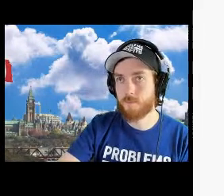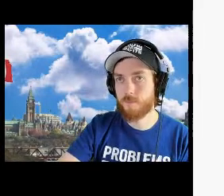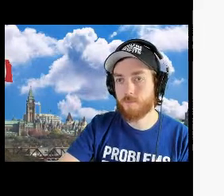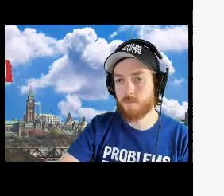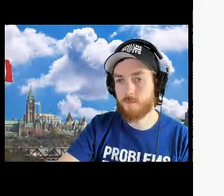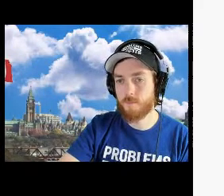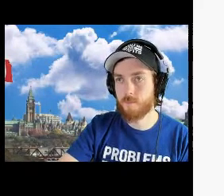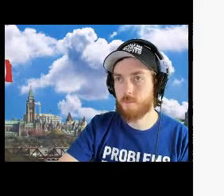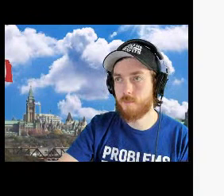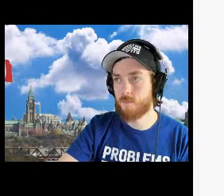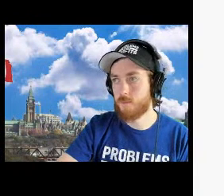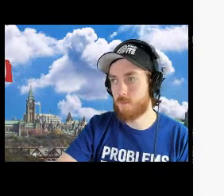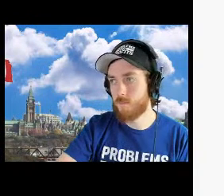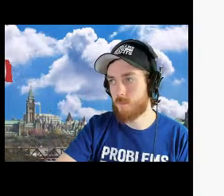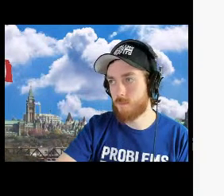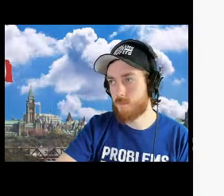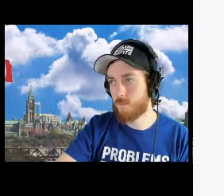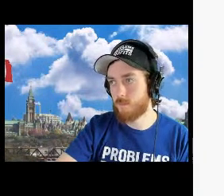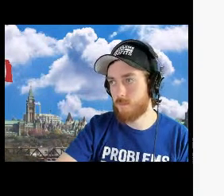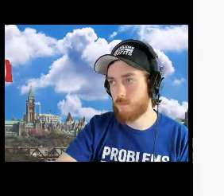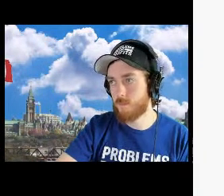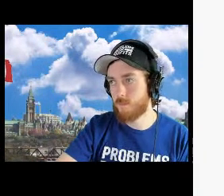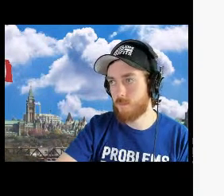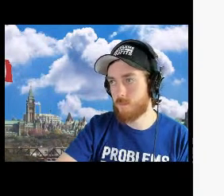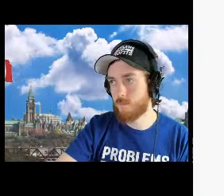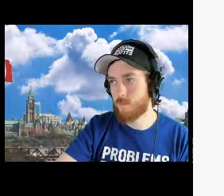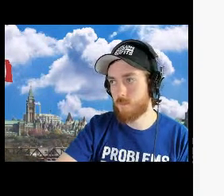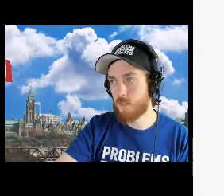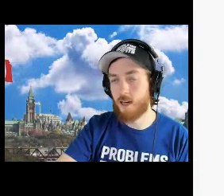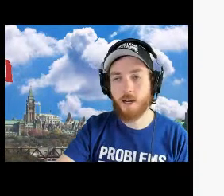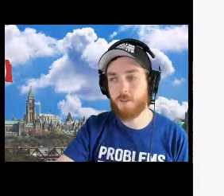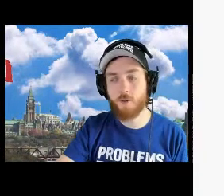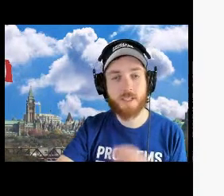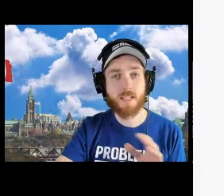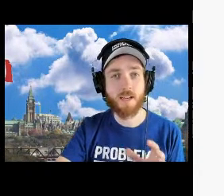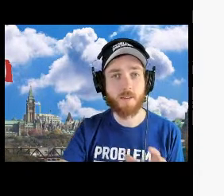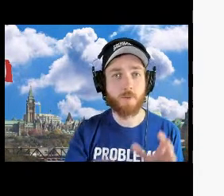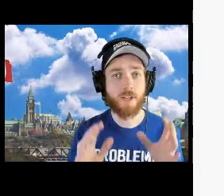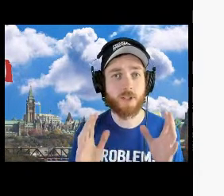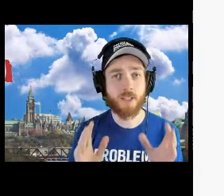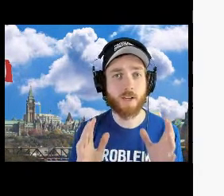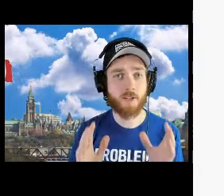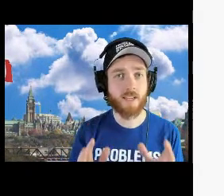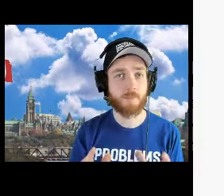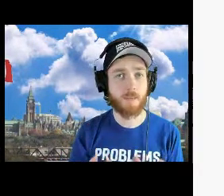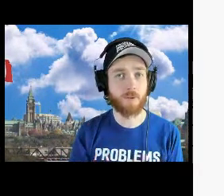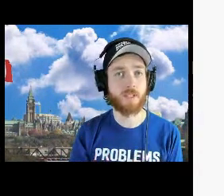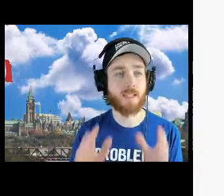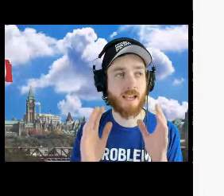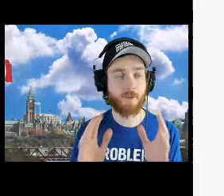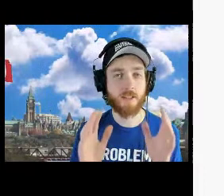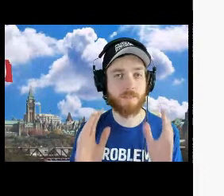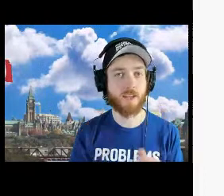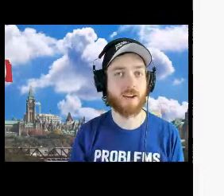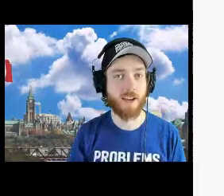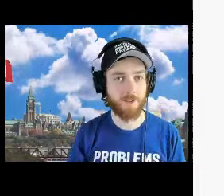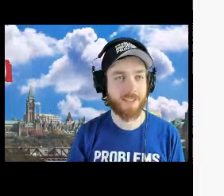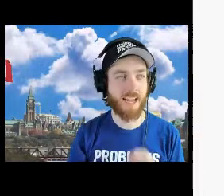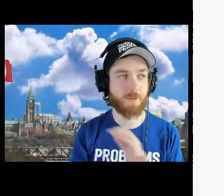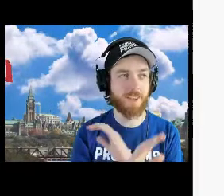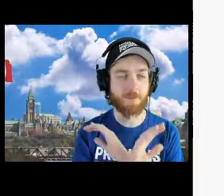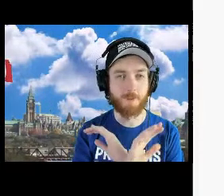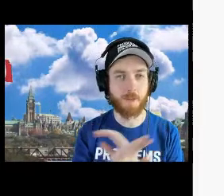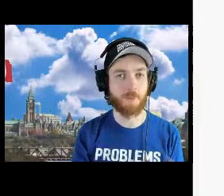holidays, but as importantly, the public health measures. And although I've always said, if we could just literally get people to never leave their